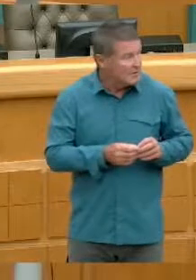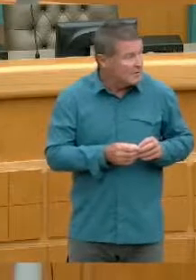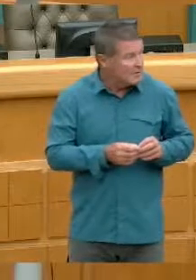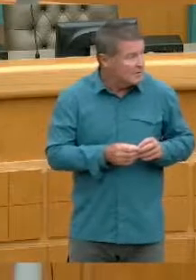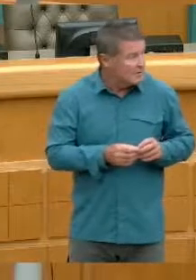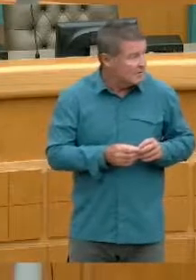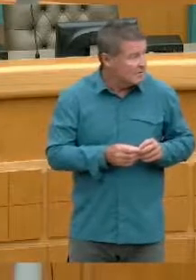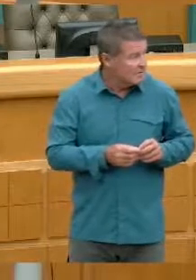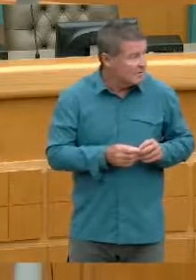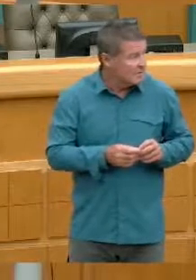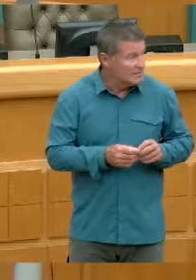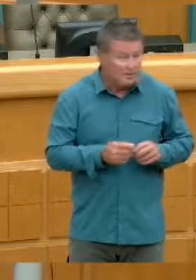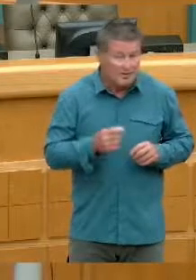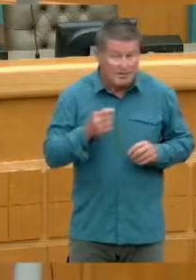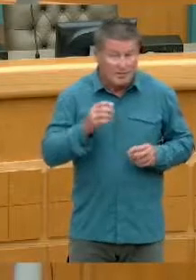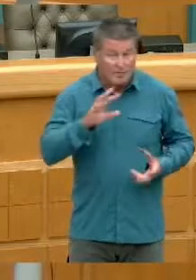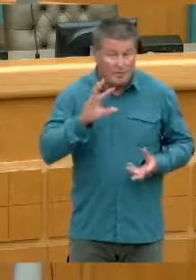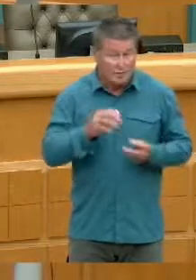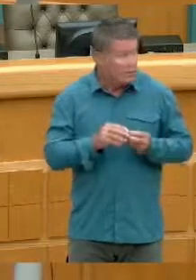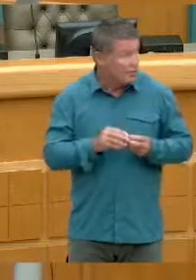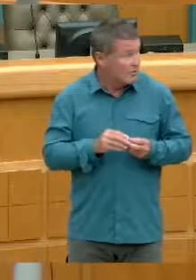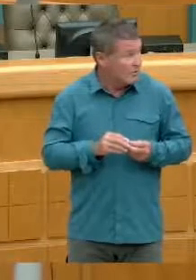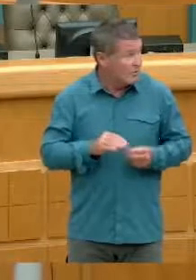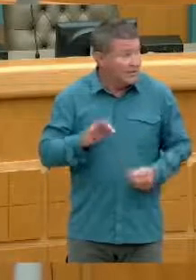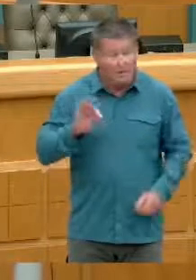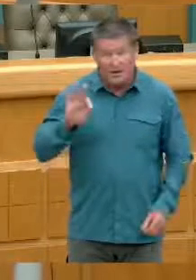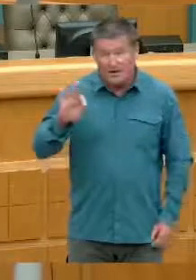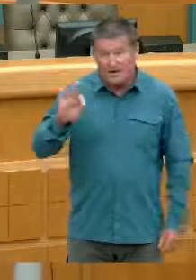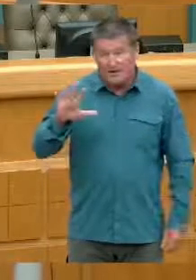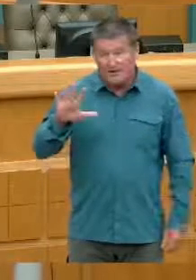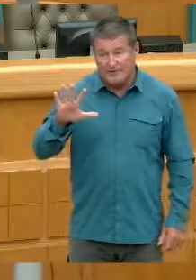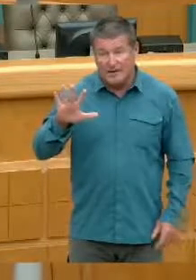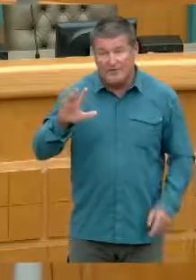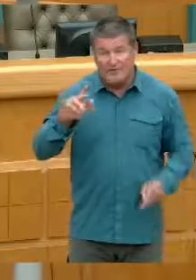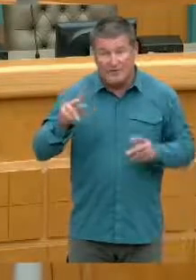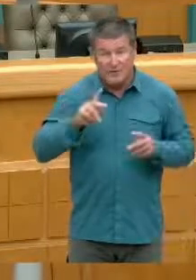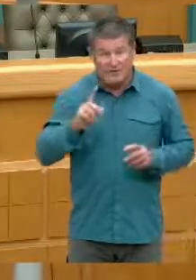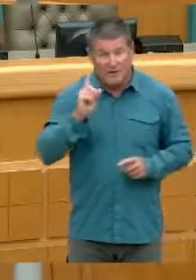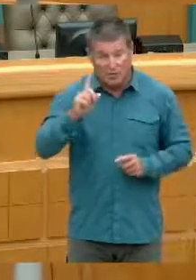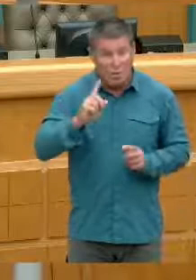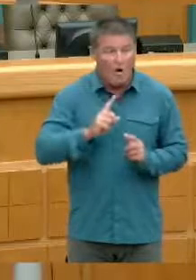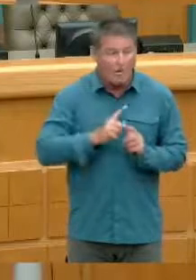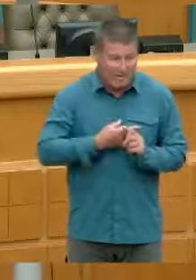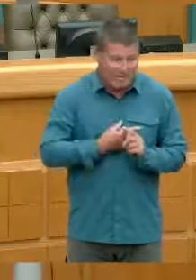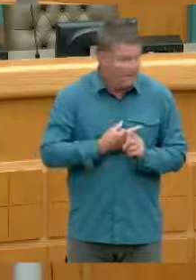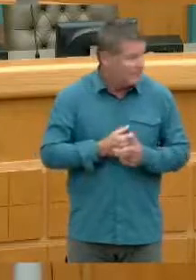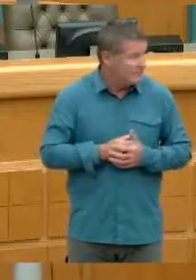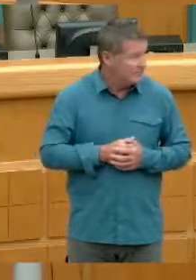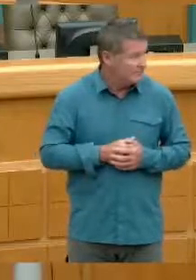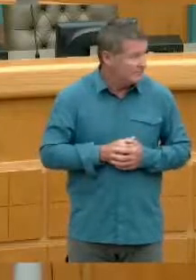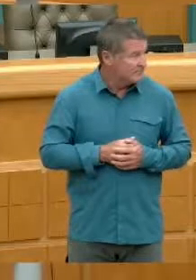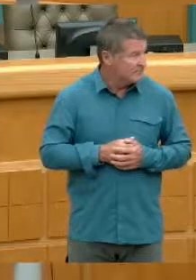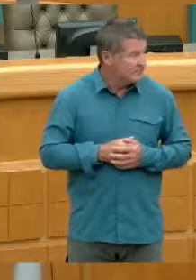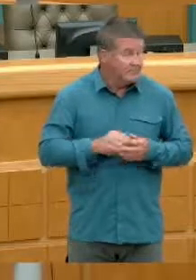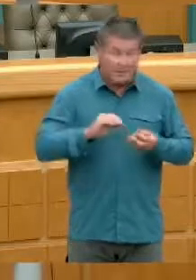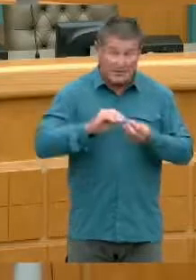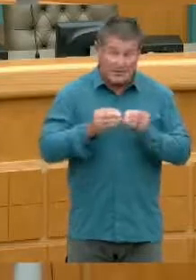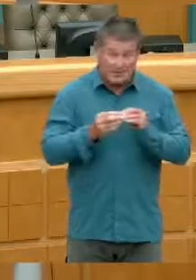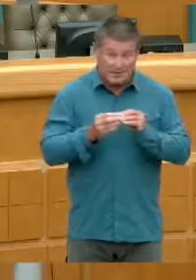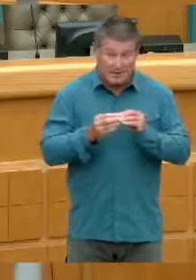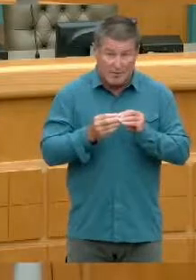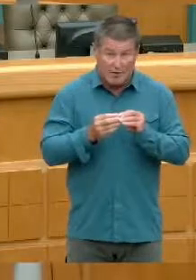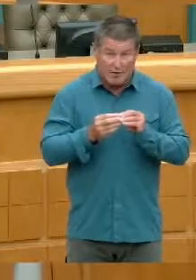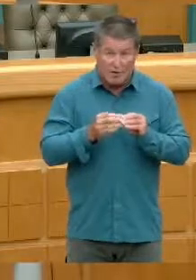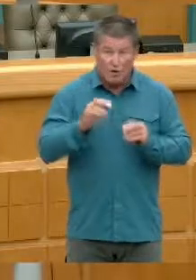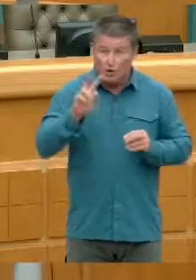people for a grand total of 95 people infected in 1 month. This number has been